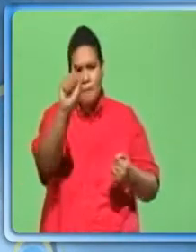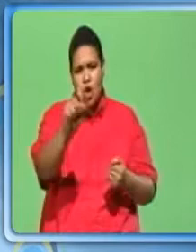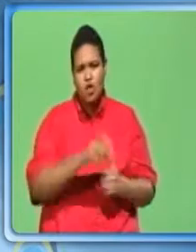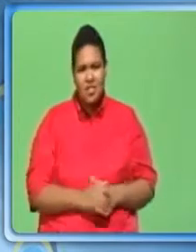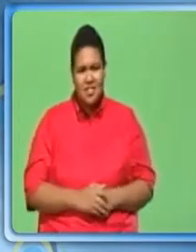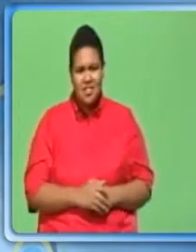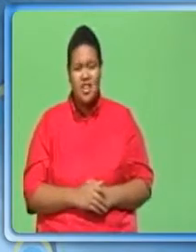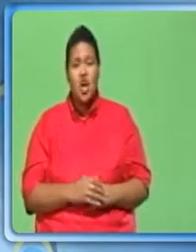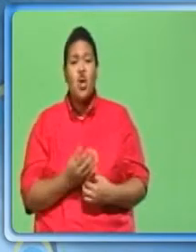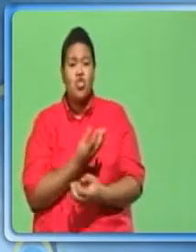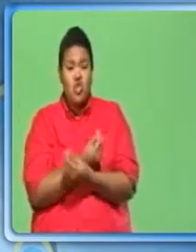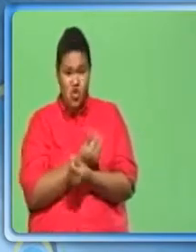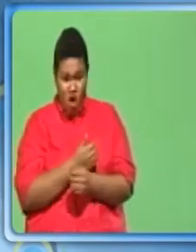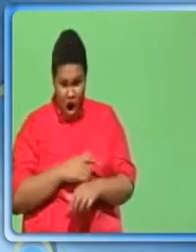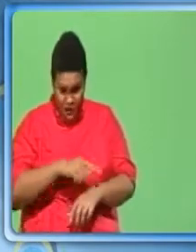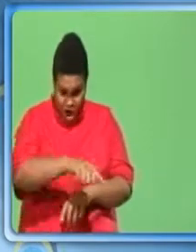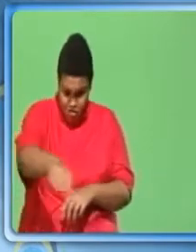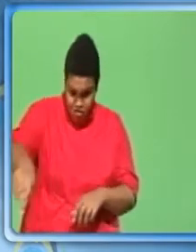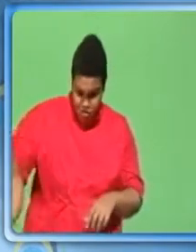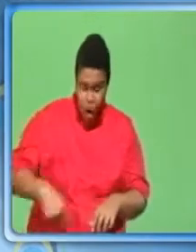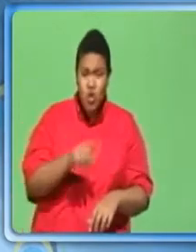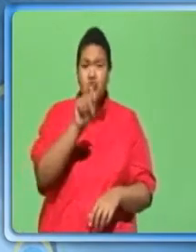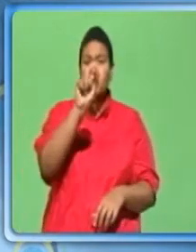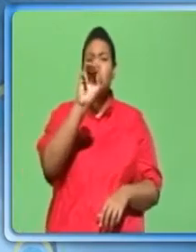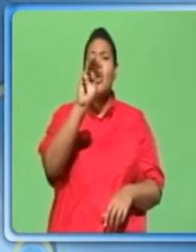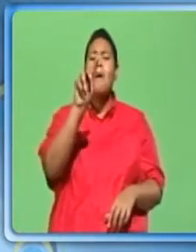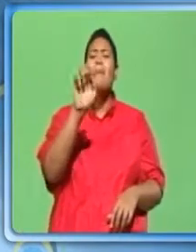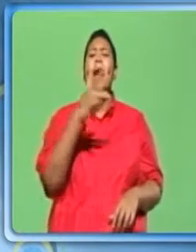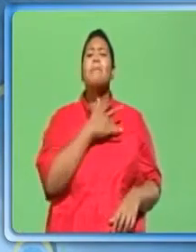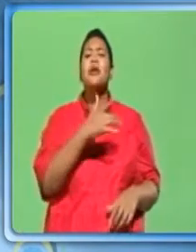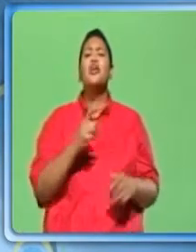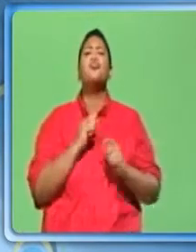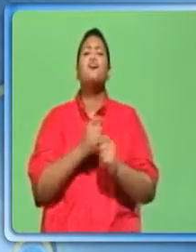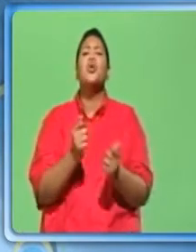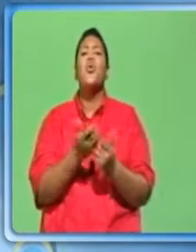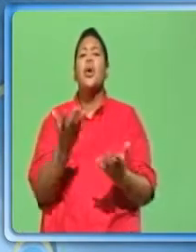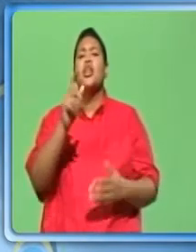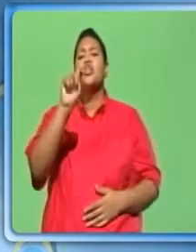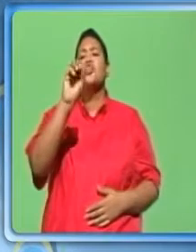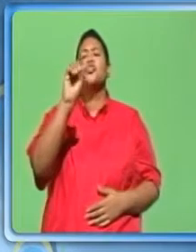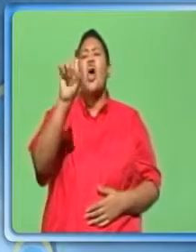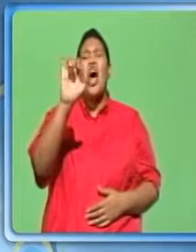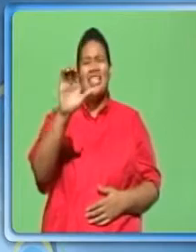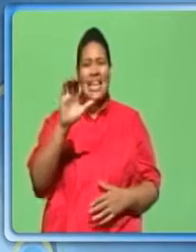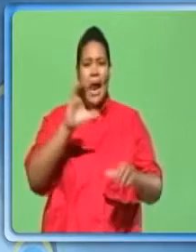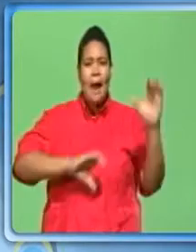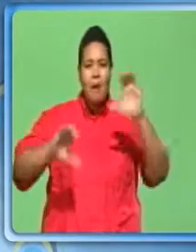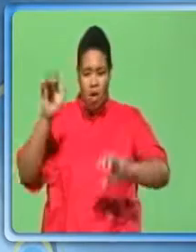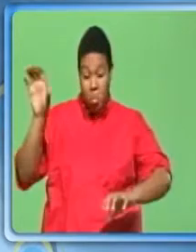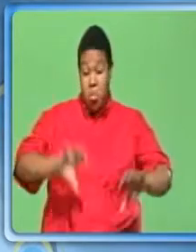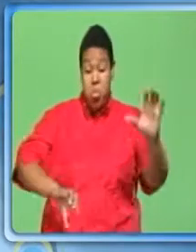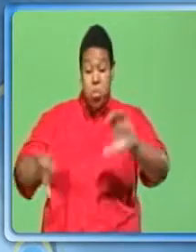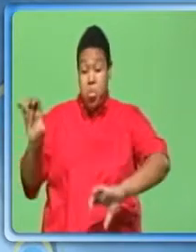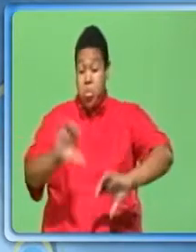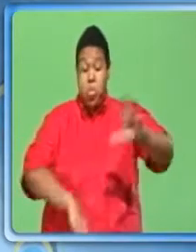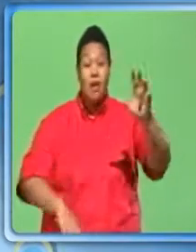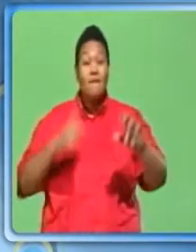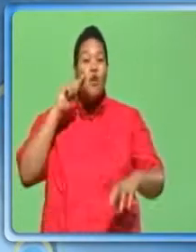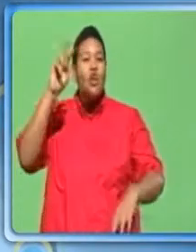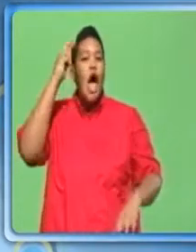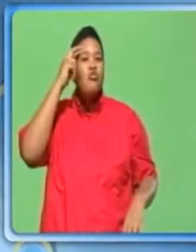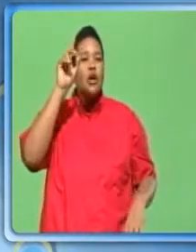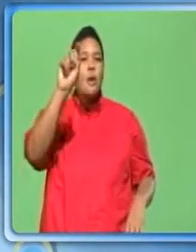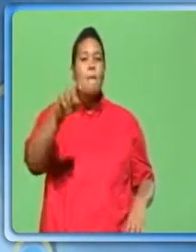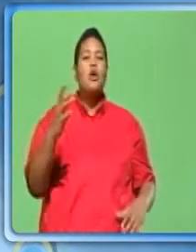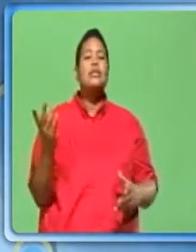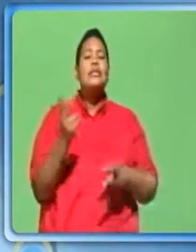The ground around a termite nest is usually treated with toxic chemicals. For this reason, you must